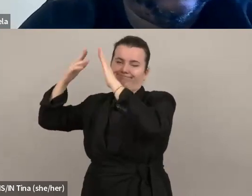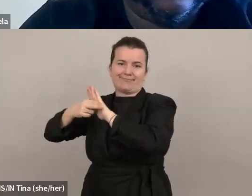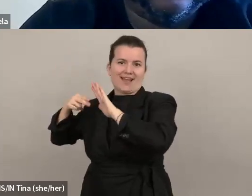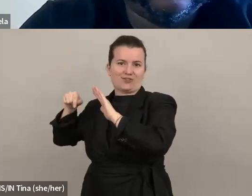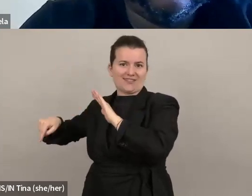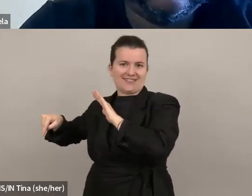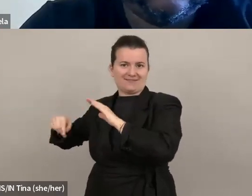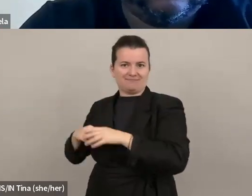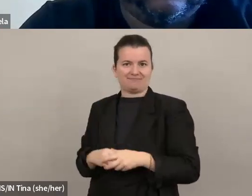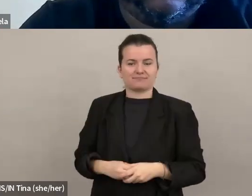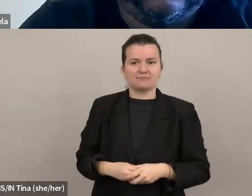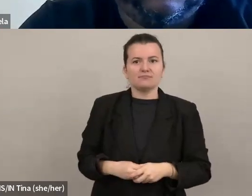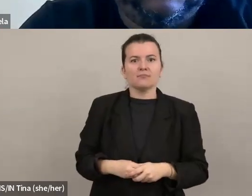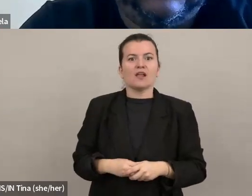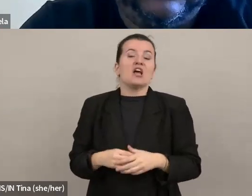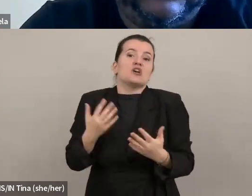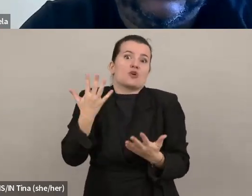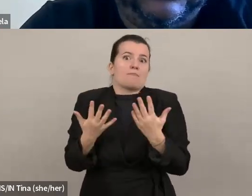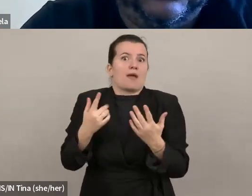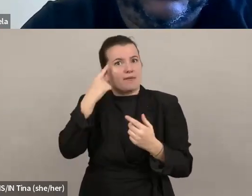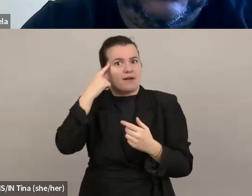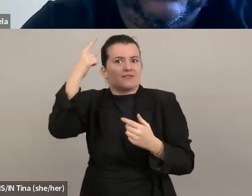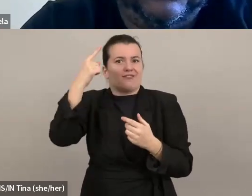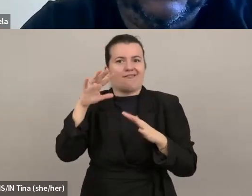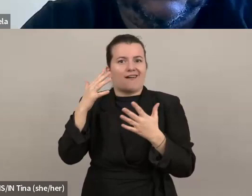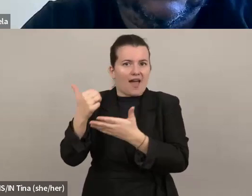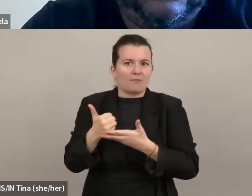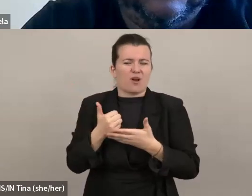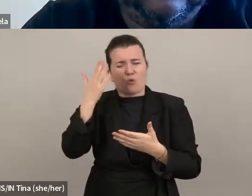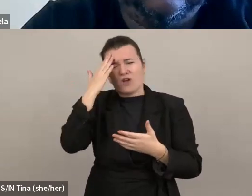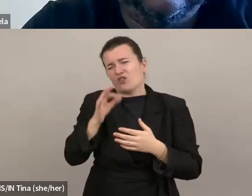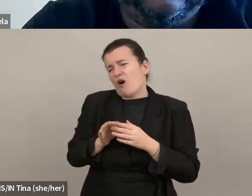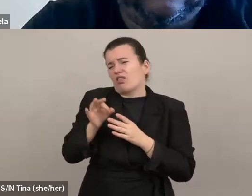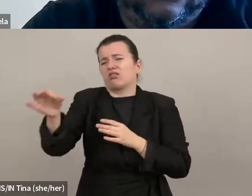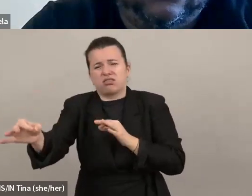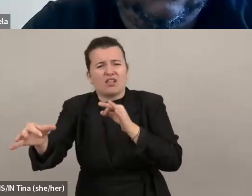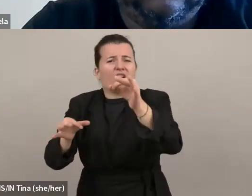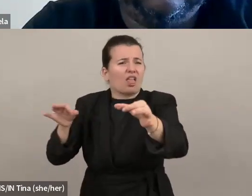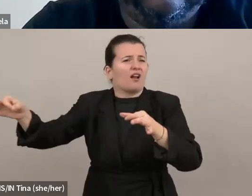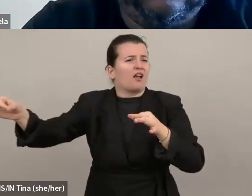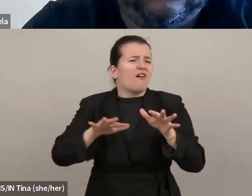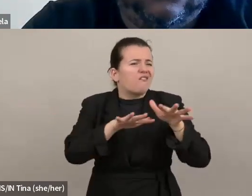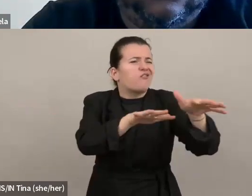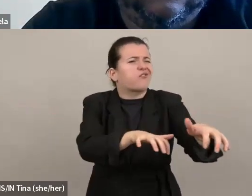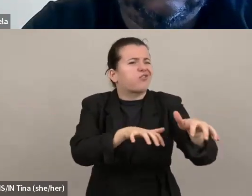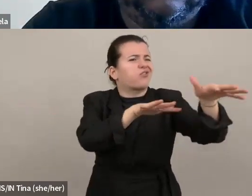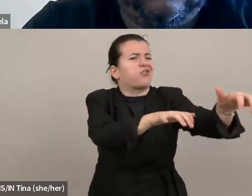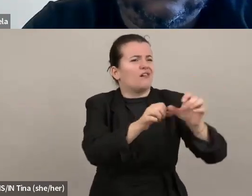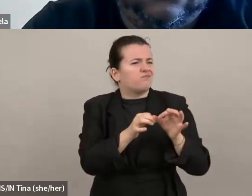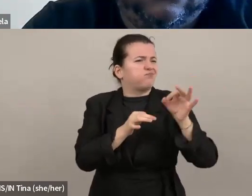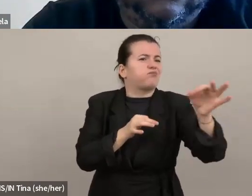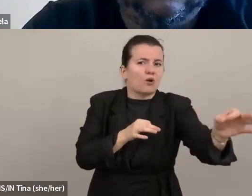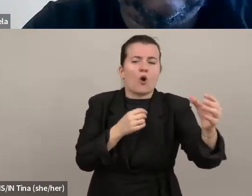hopefully solution for what we all suffer in the countryside, wherever we are in the world, decline